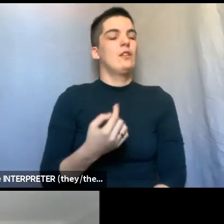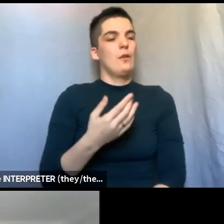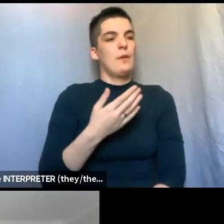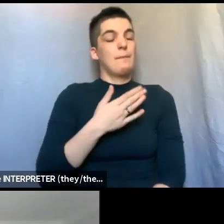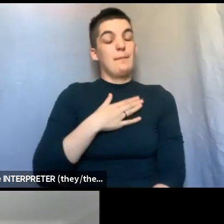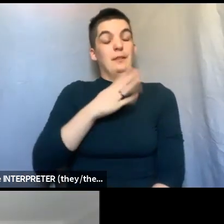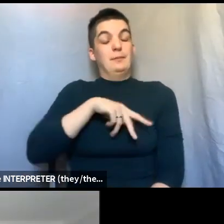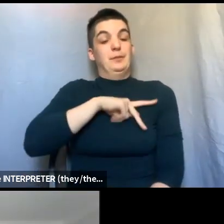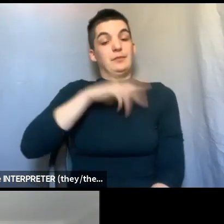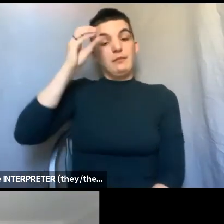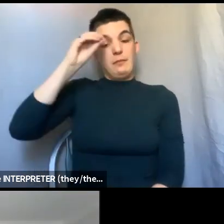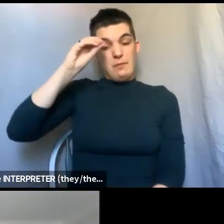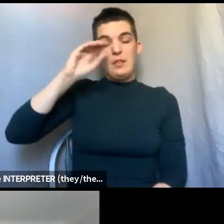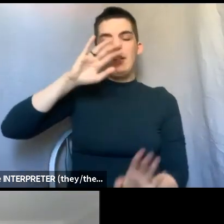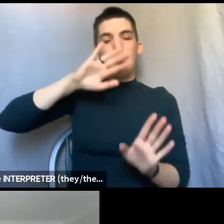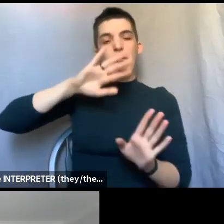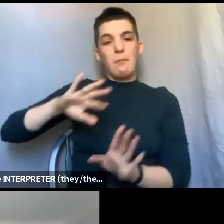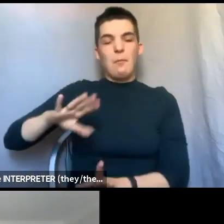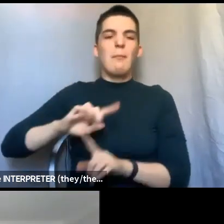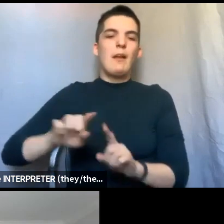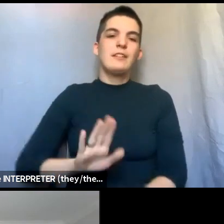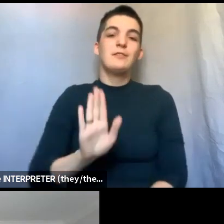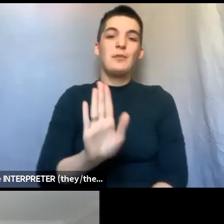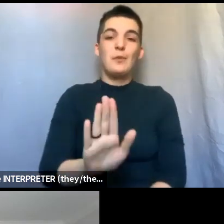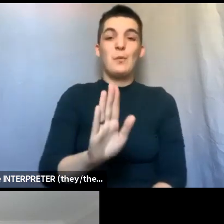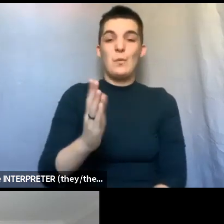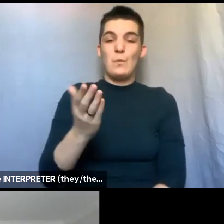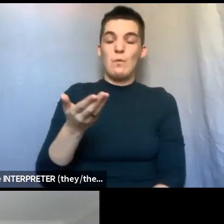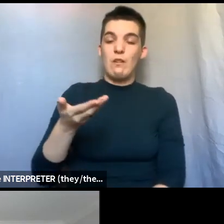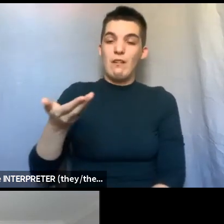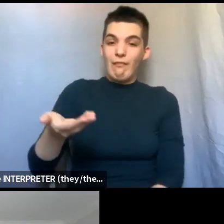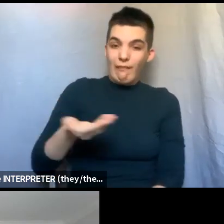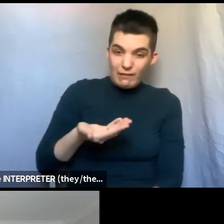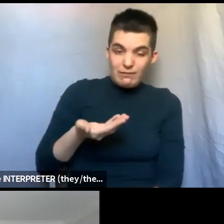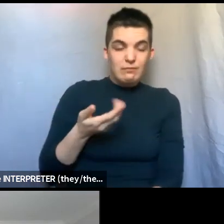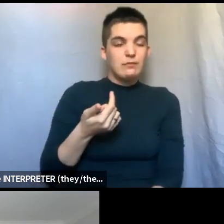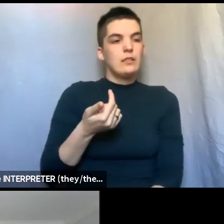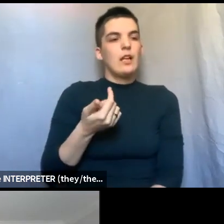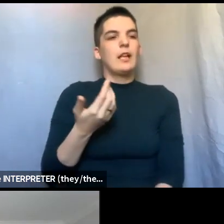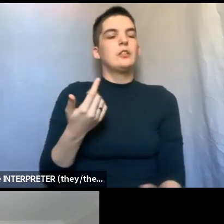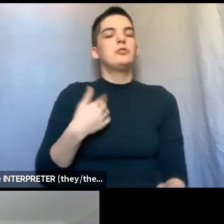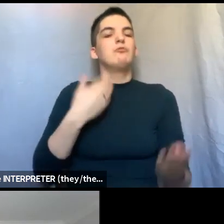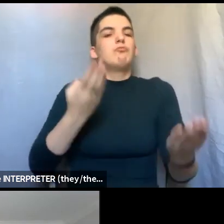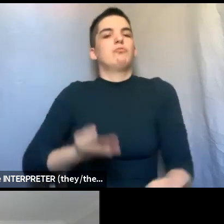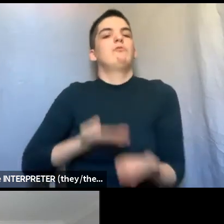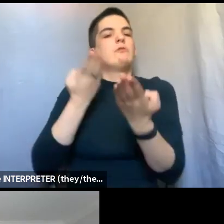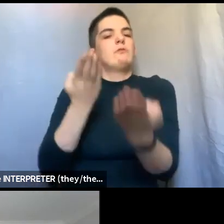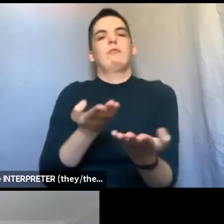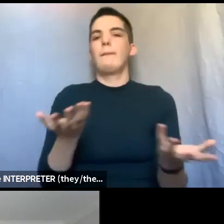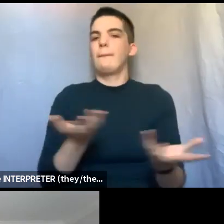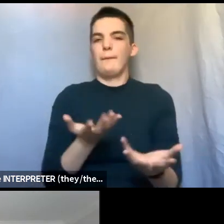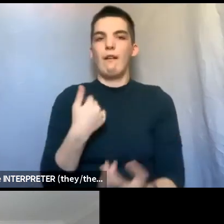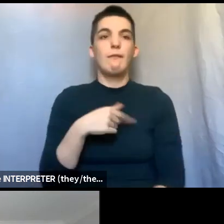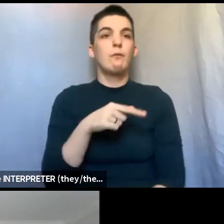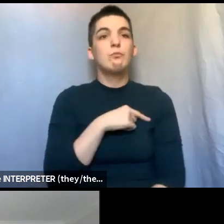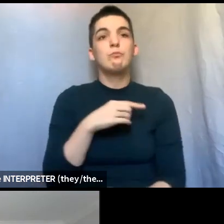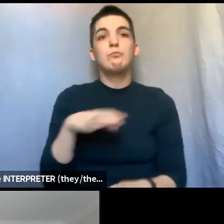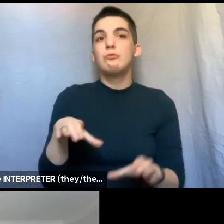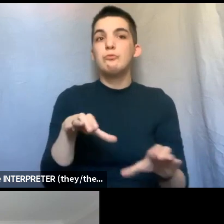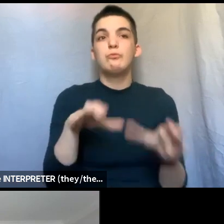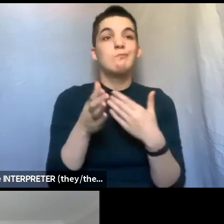as your guest is to suggest that we do what we can